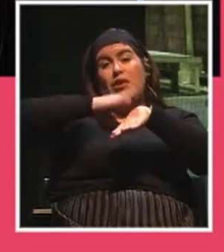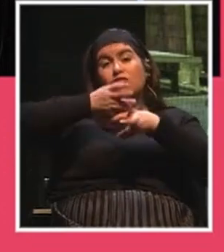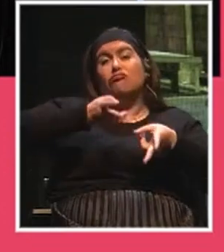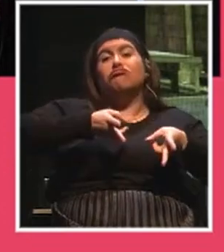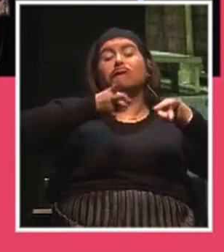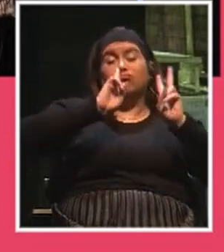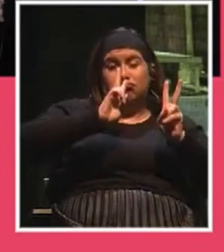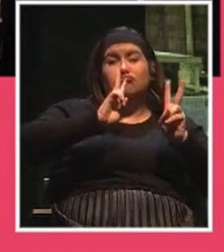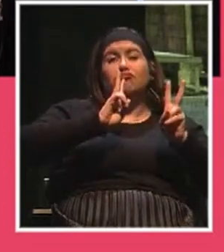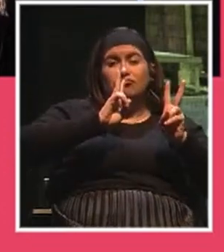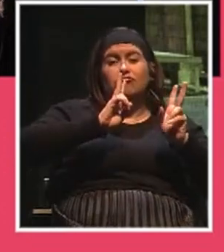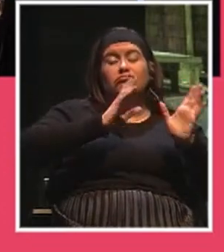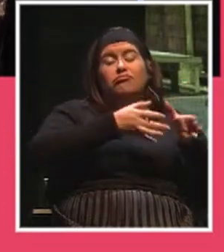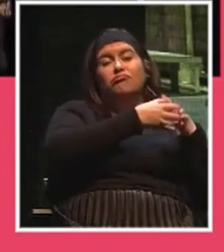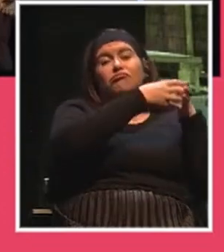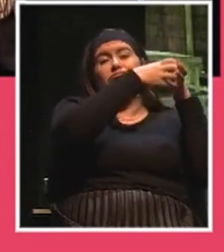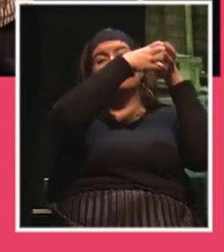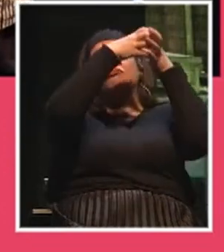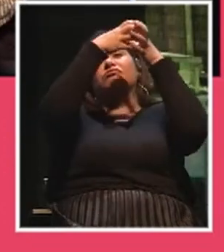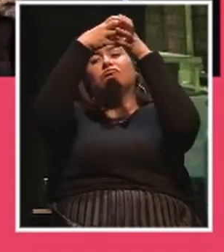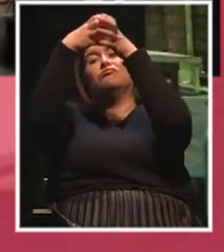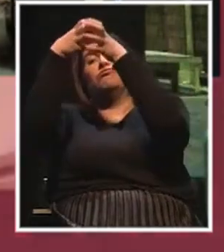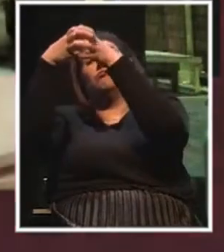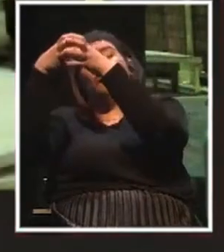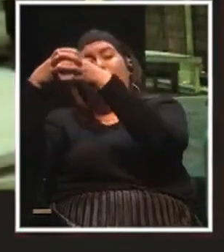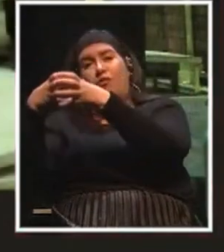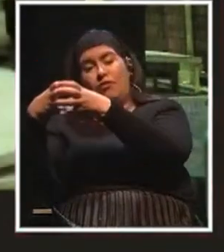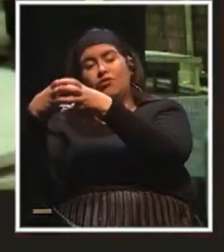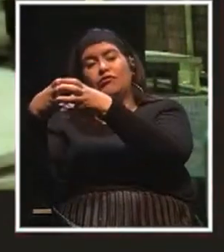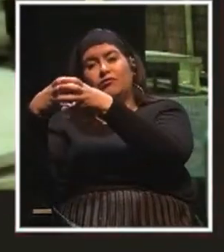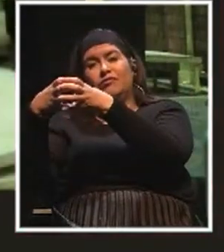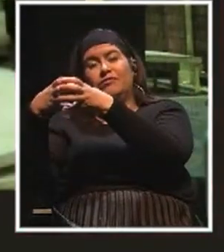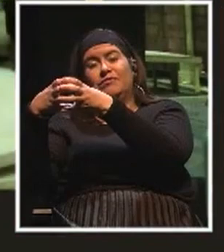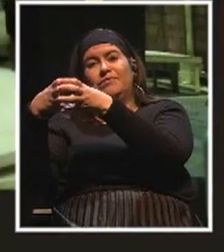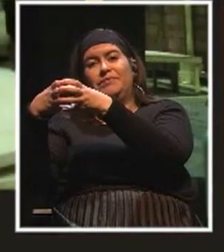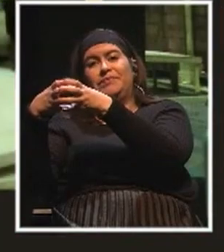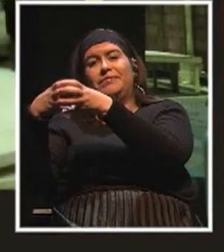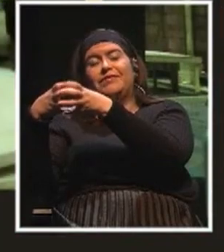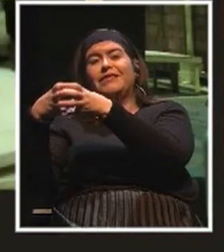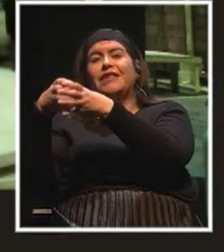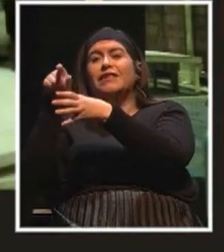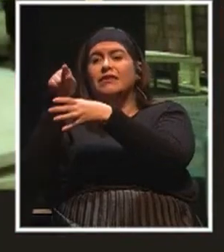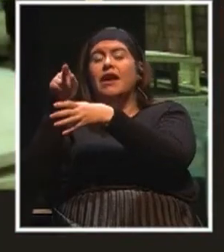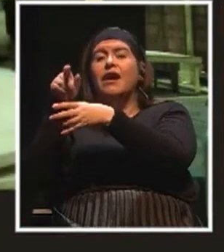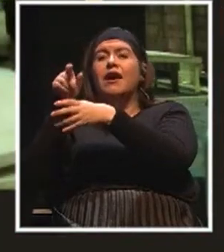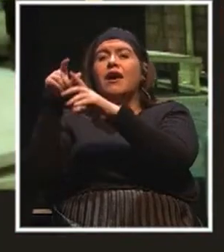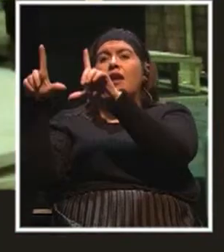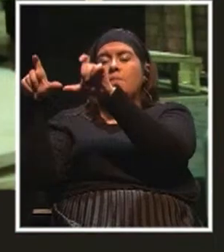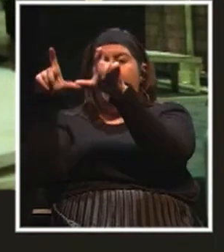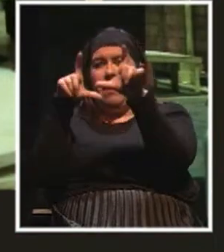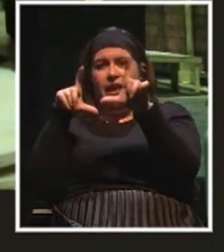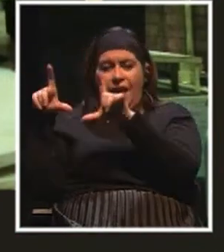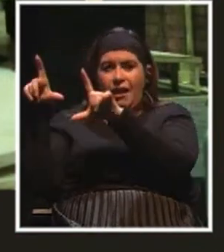went to Belfast, and I took all of these LiDAR scanners. So the technology was really pretty interesting. You